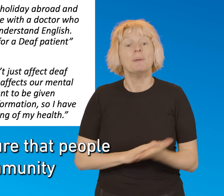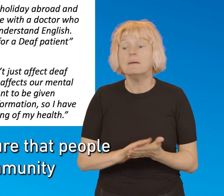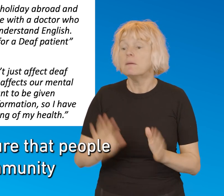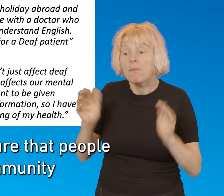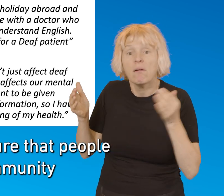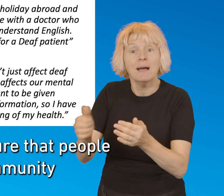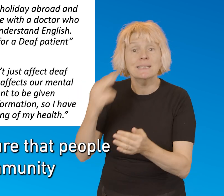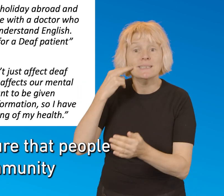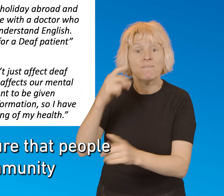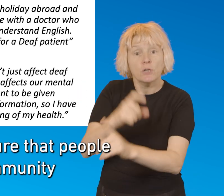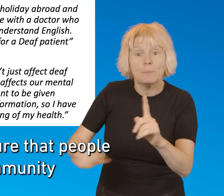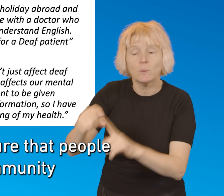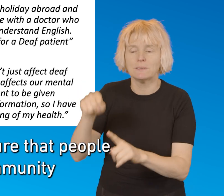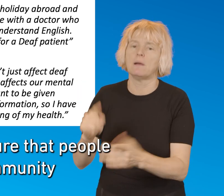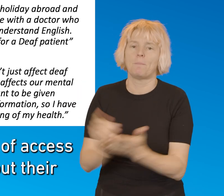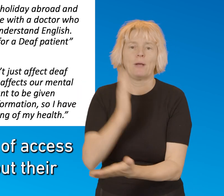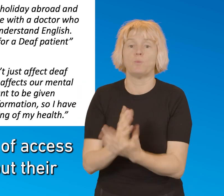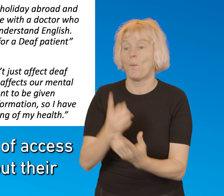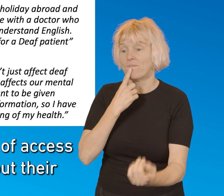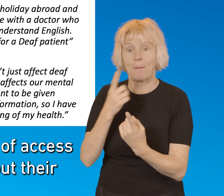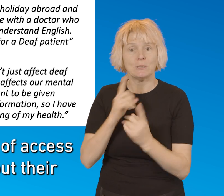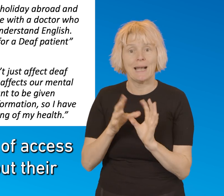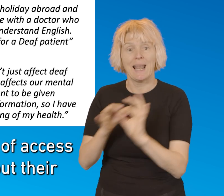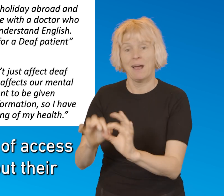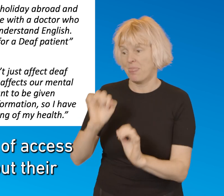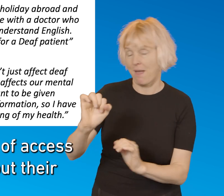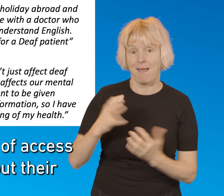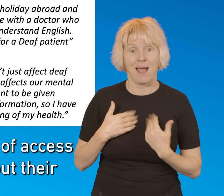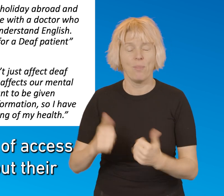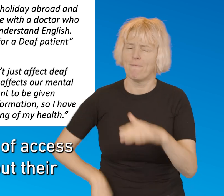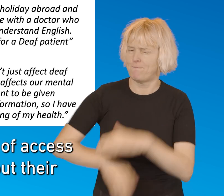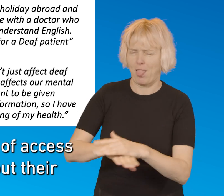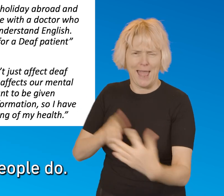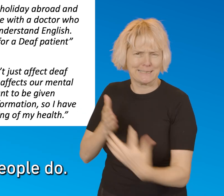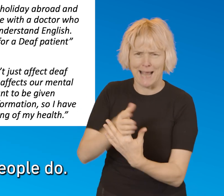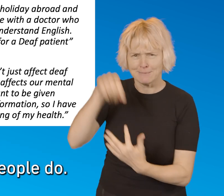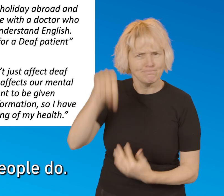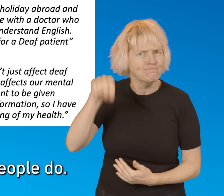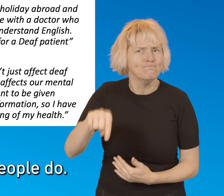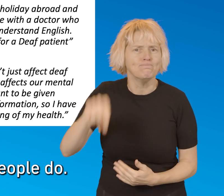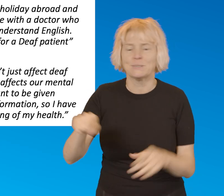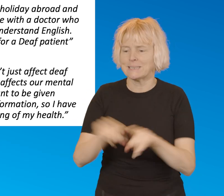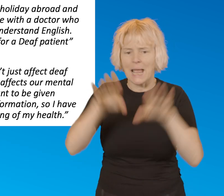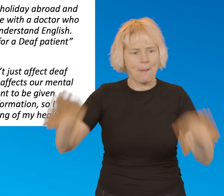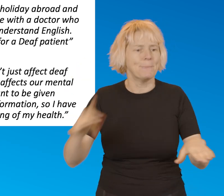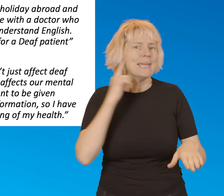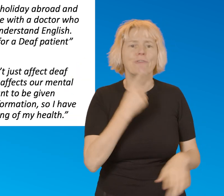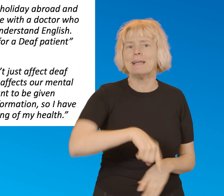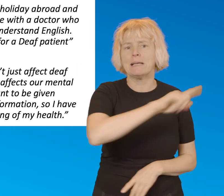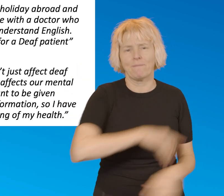Therefore, it aims to ensure that people from the deaf community have the same level of access to information about their health as hearing people do.